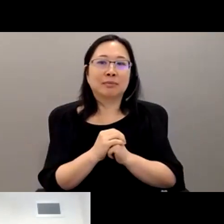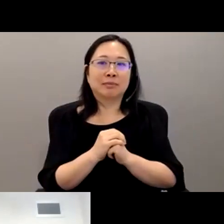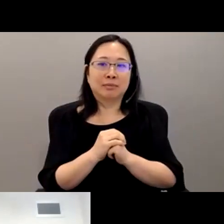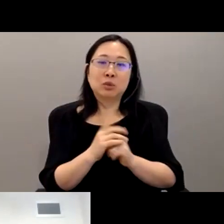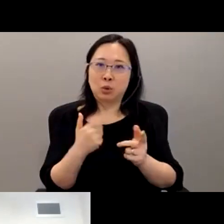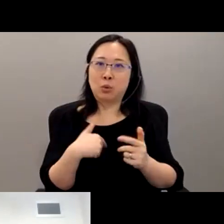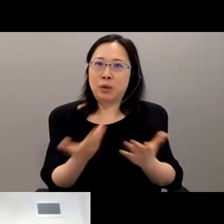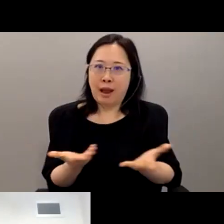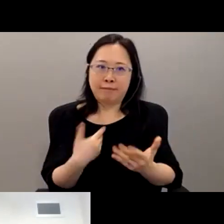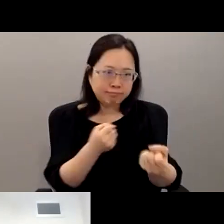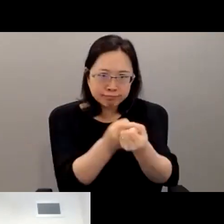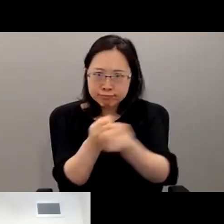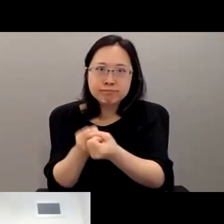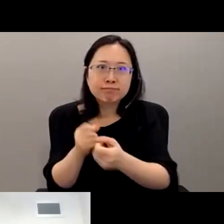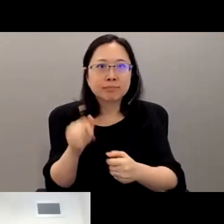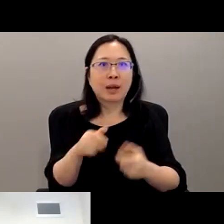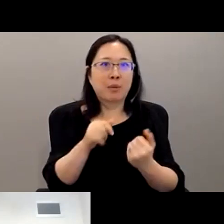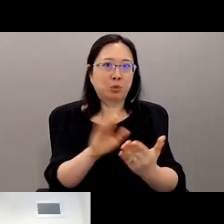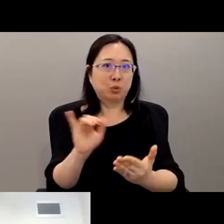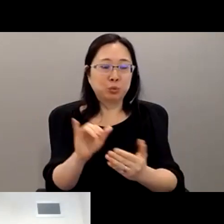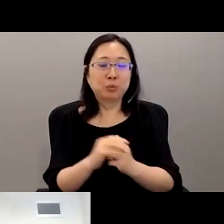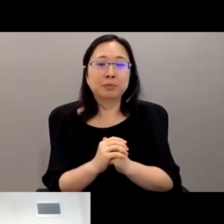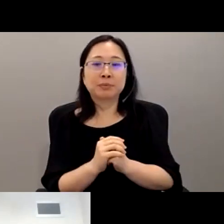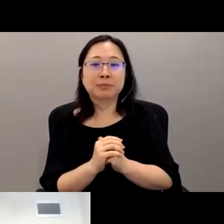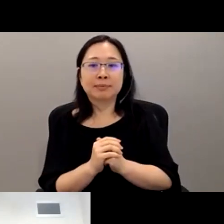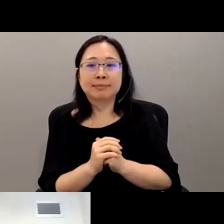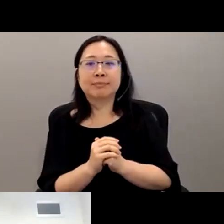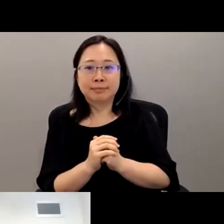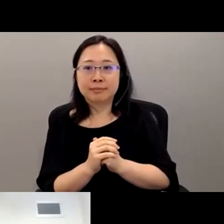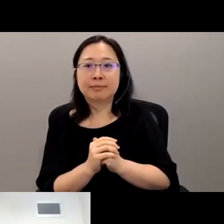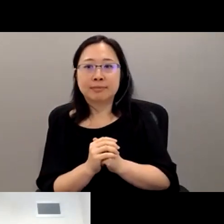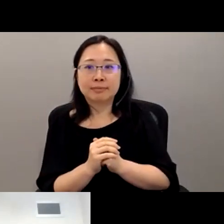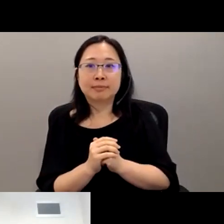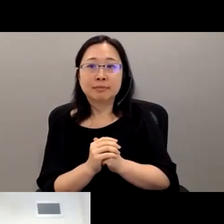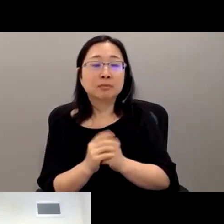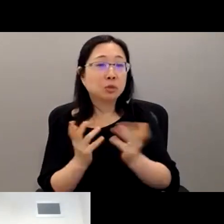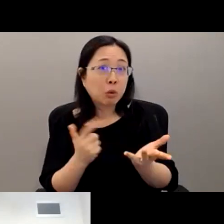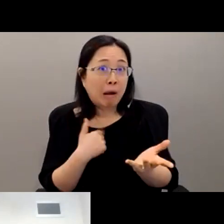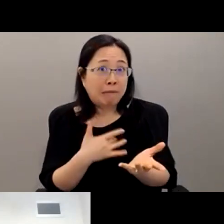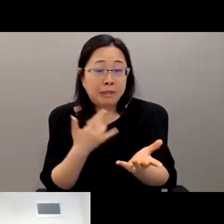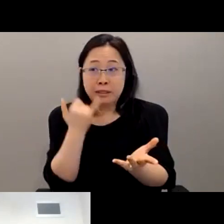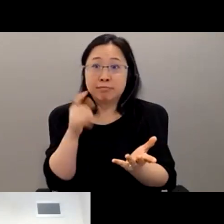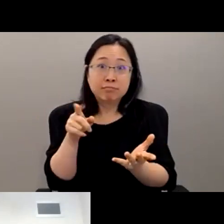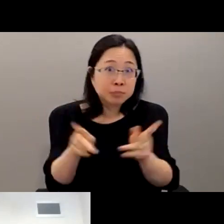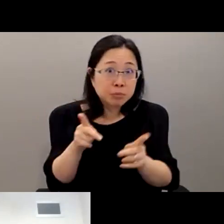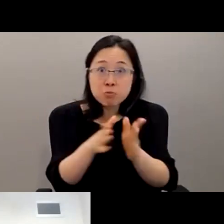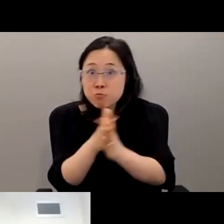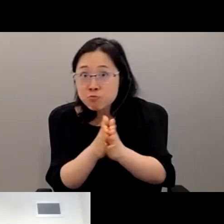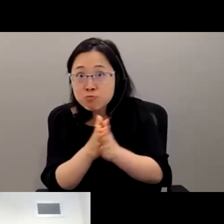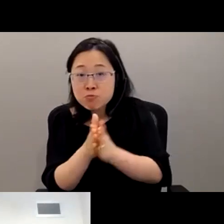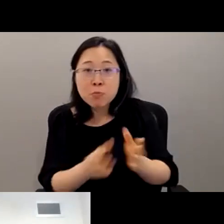offer that as well. But really interested in making sure that if folks are interested in learning more about